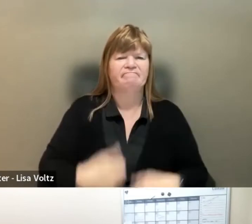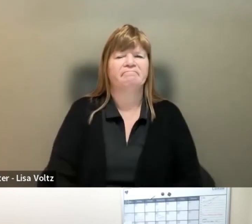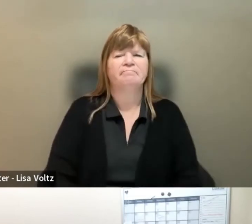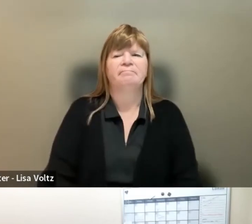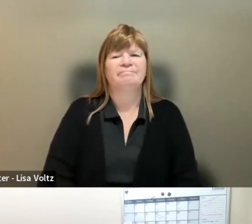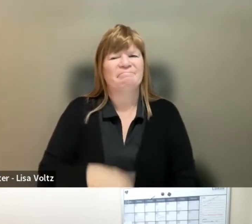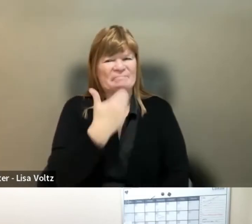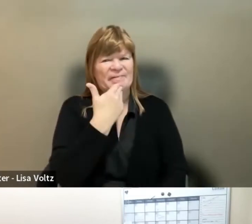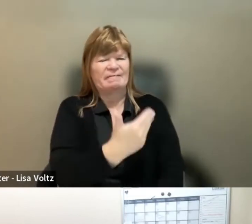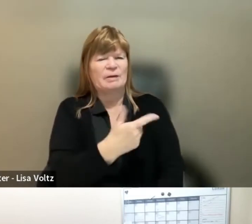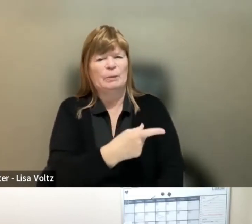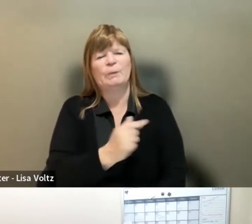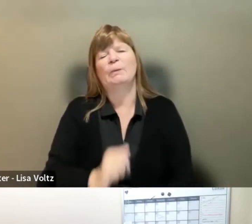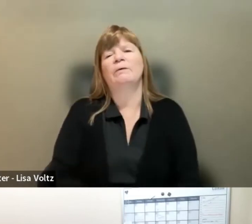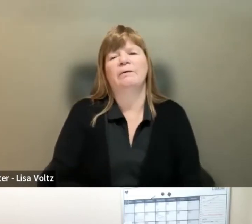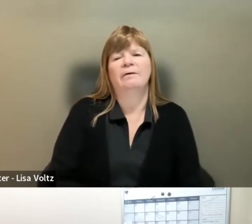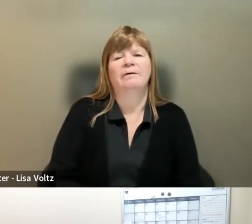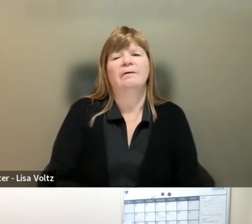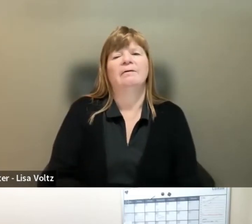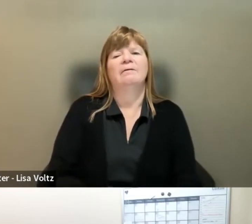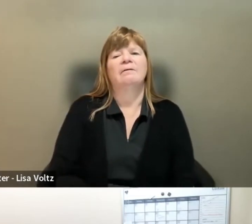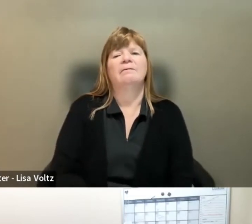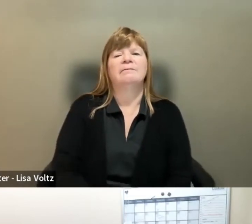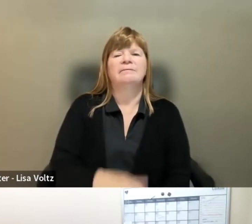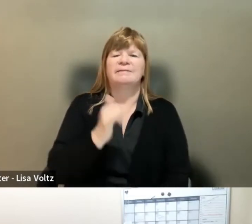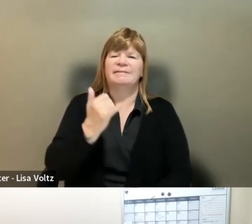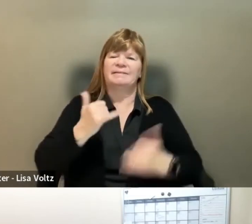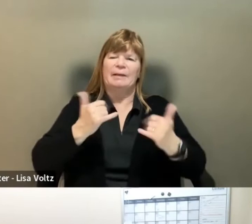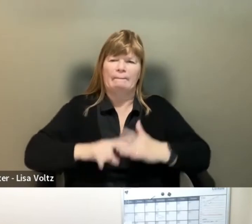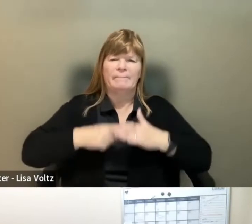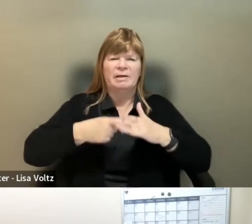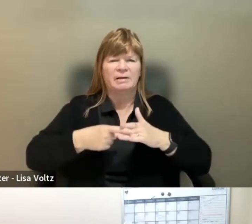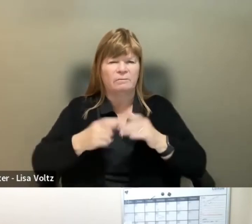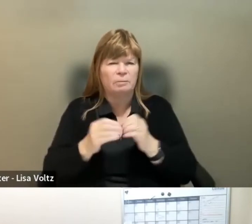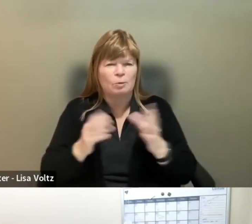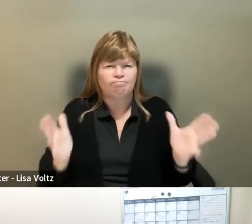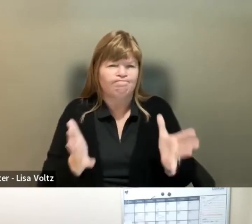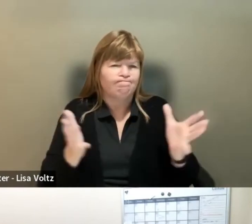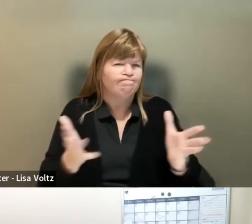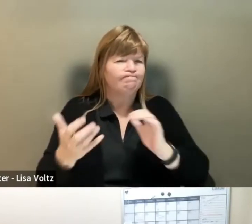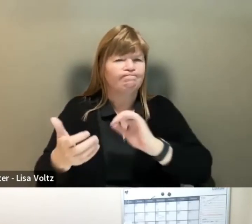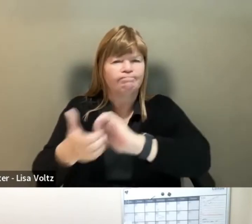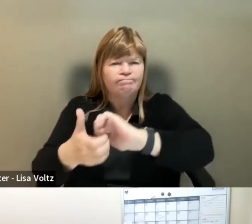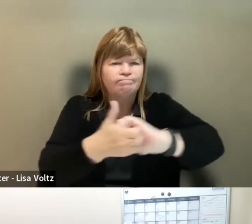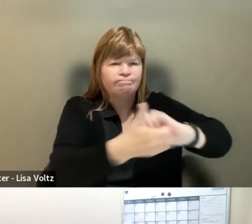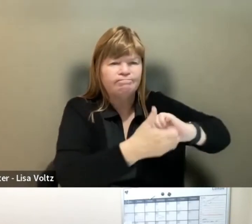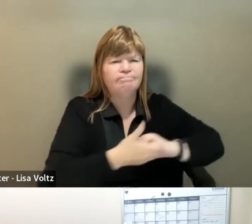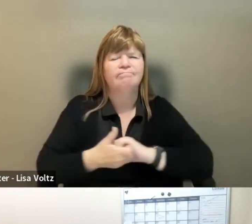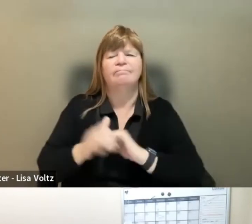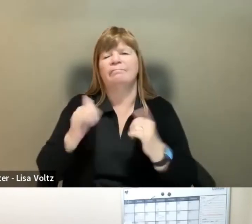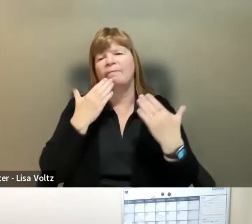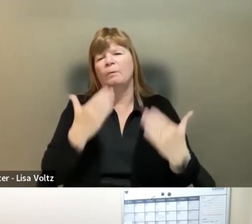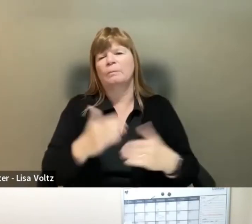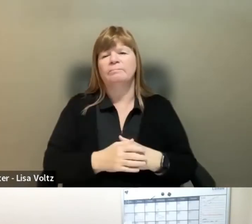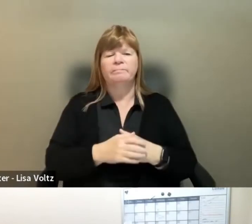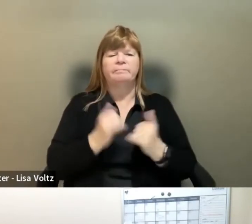No, thank you, Donna. And this is the beginning of cultivating more of those partnerships. So thank you. Next,